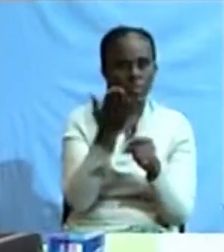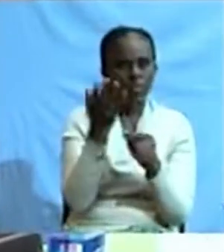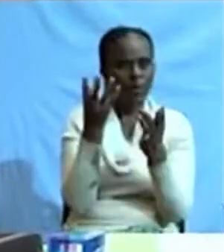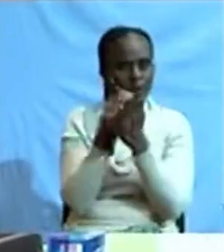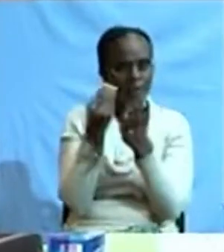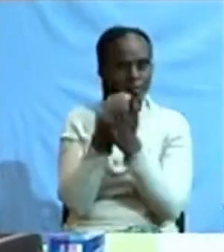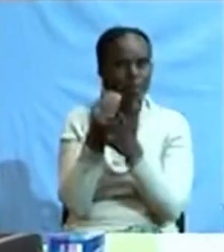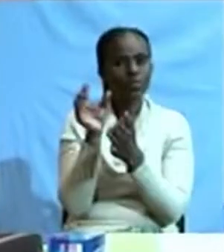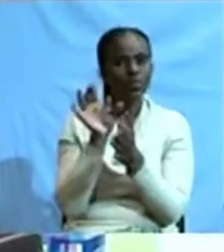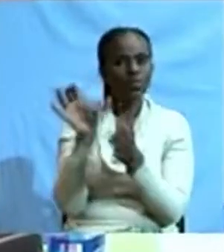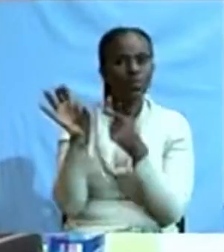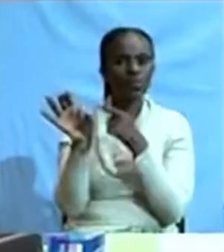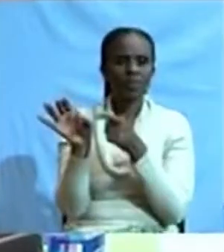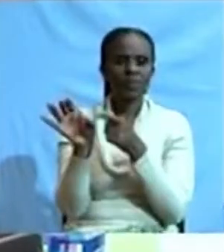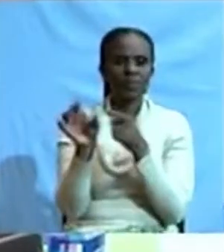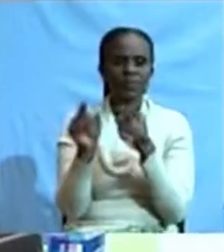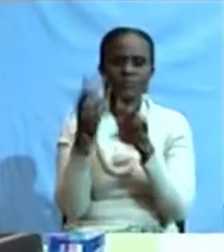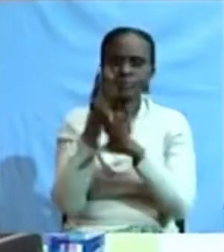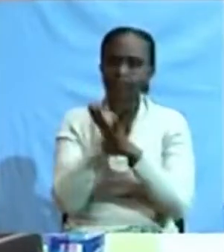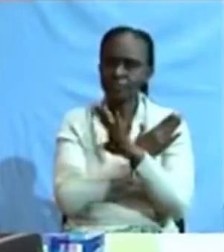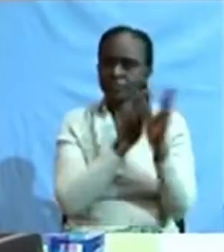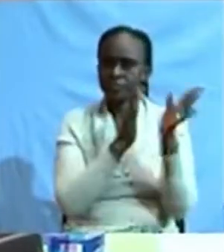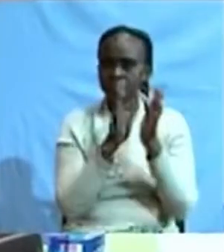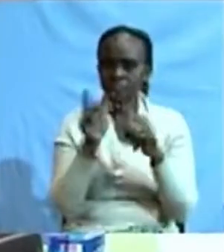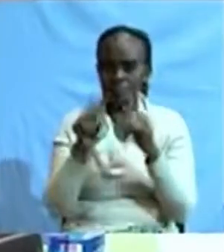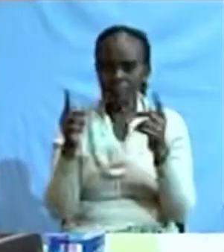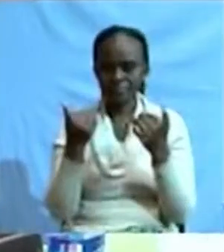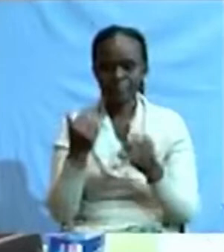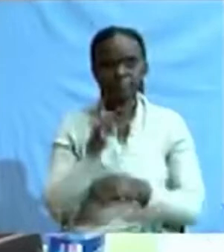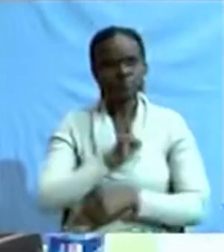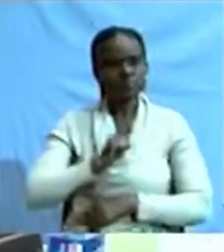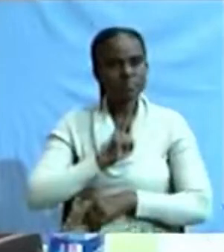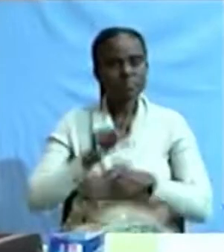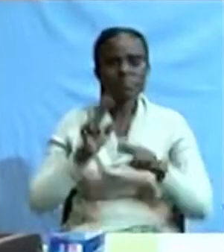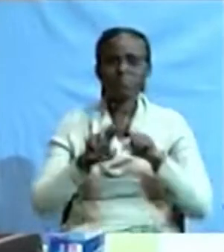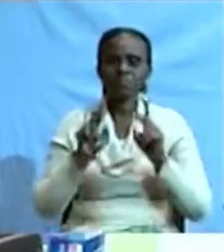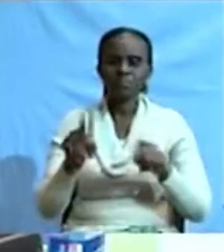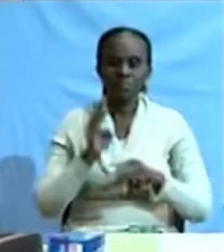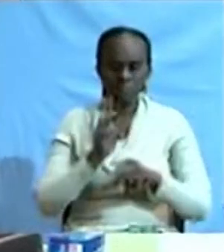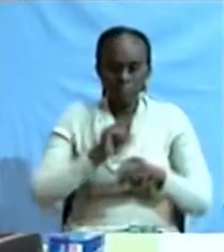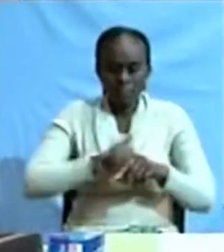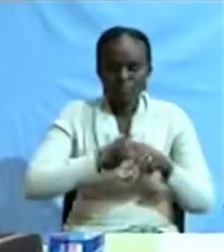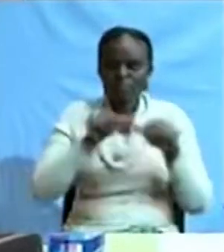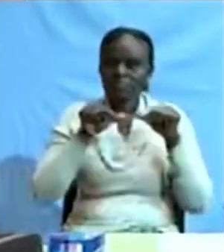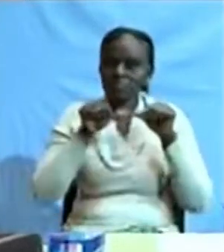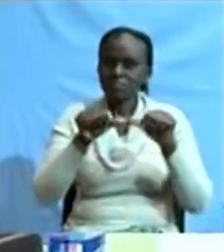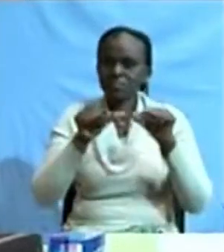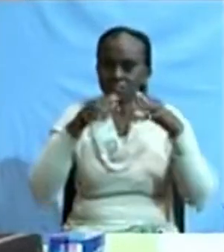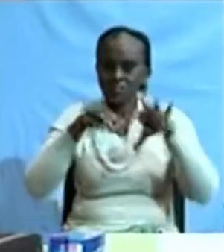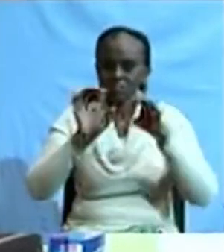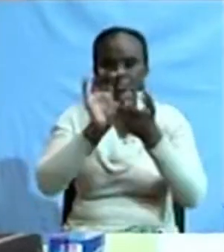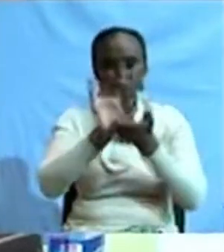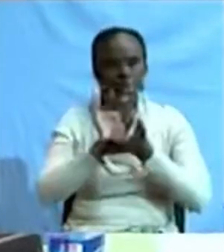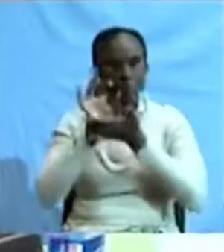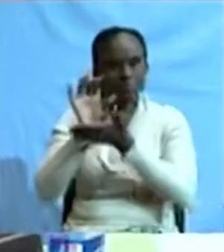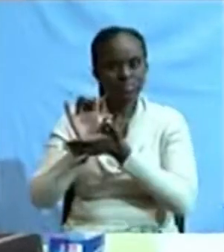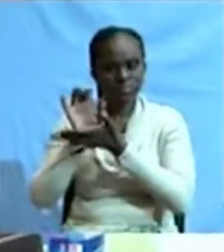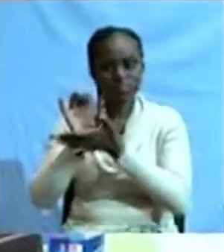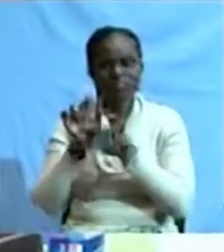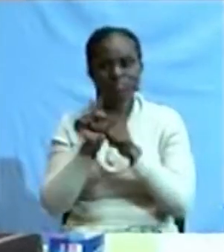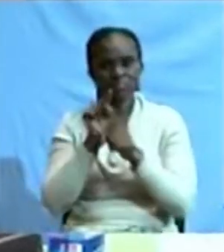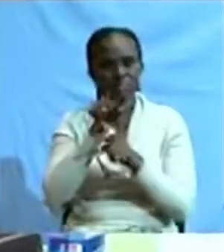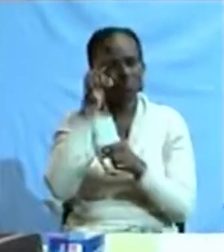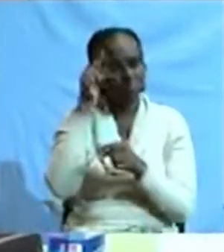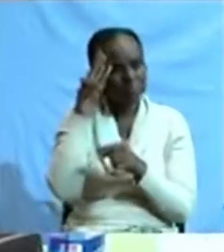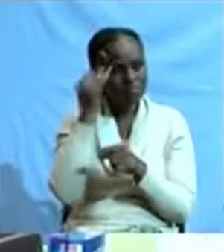capital component as planned. But unfortunately, Chair, we still continued to borrow, and this is the reason